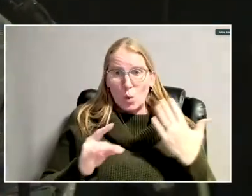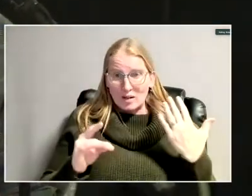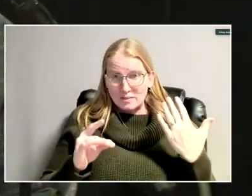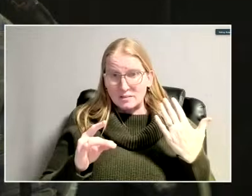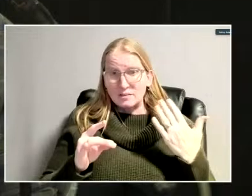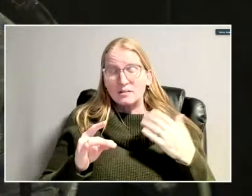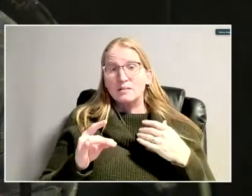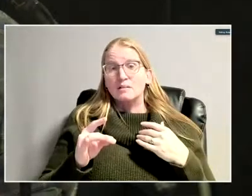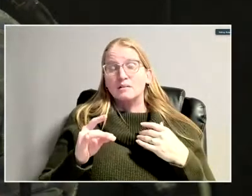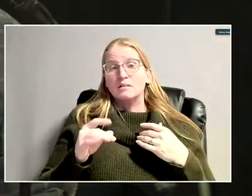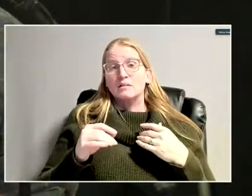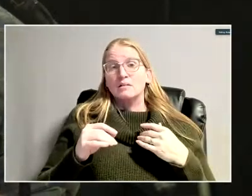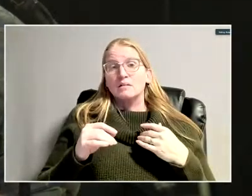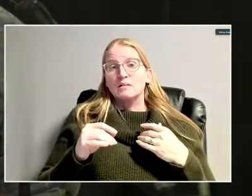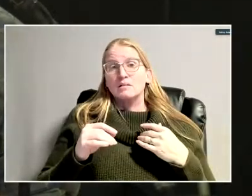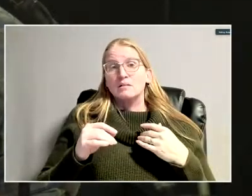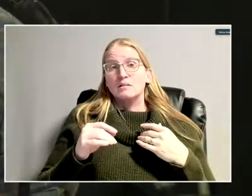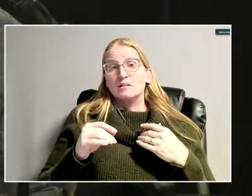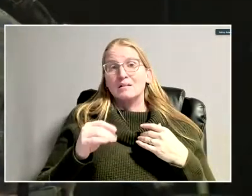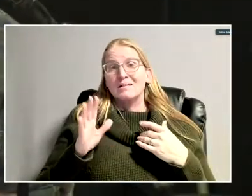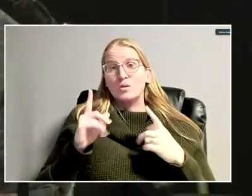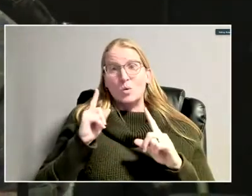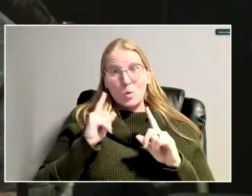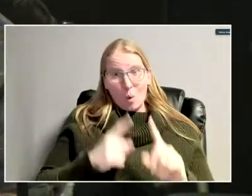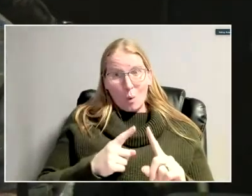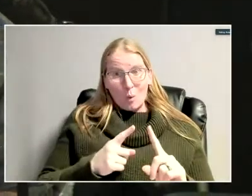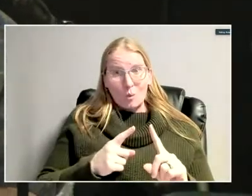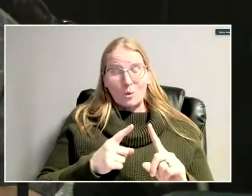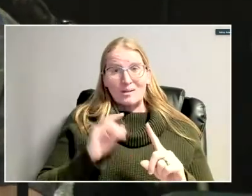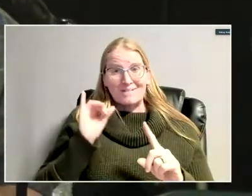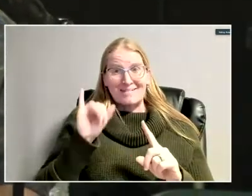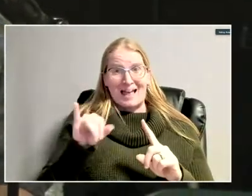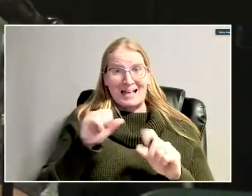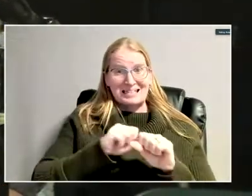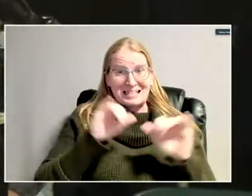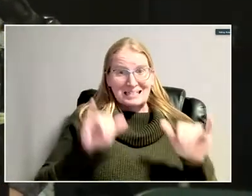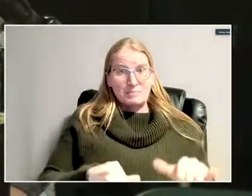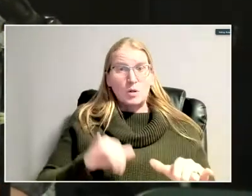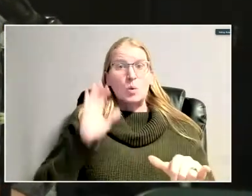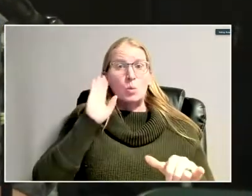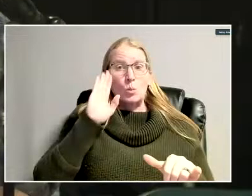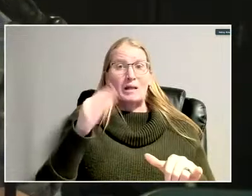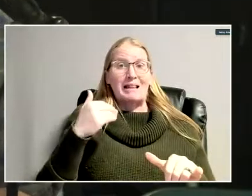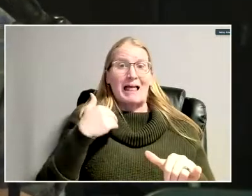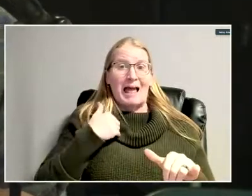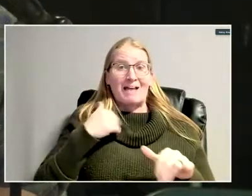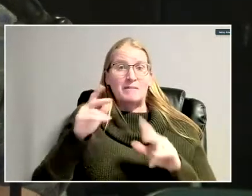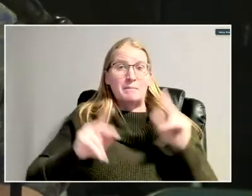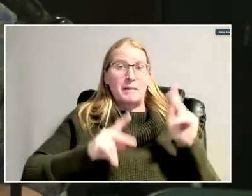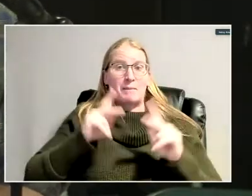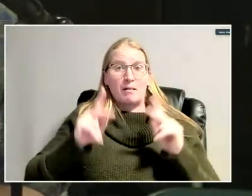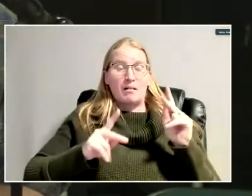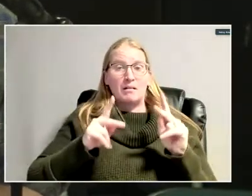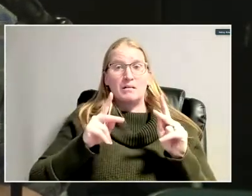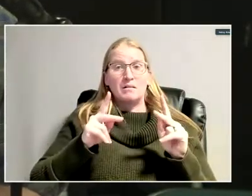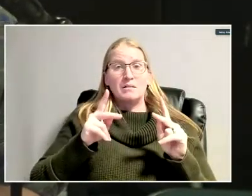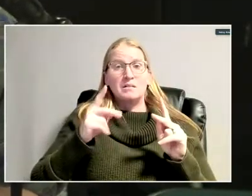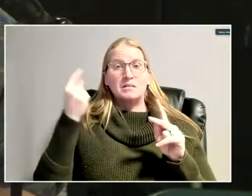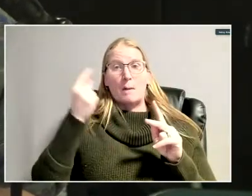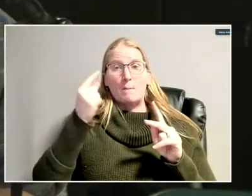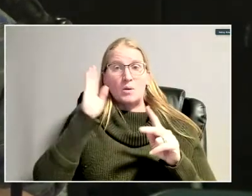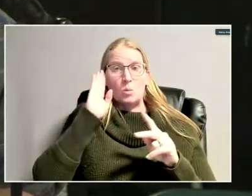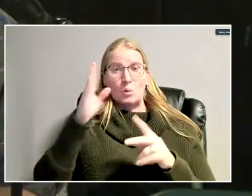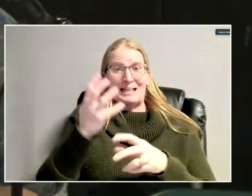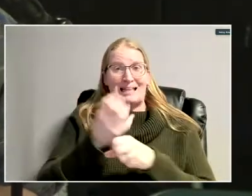goal of ending up with uh somebody elected who gets at least 50% of